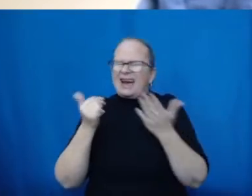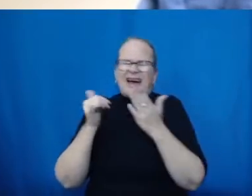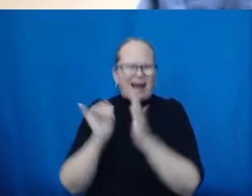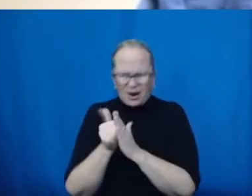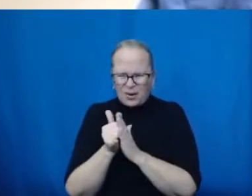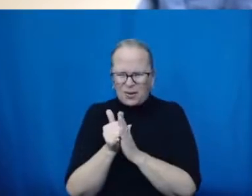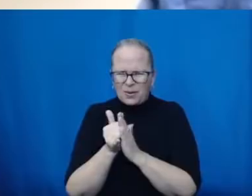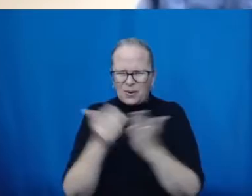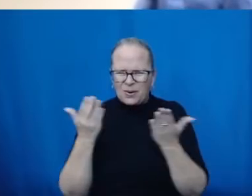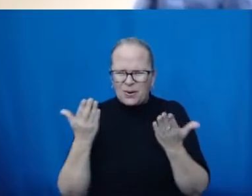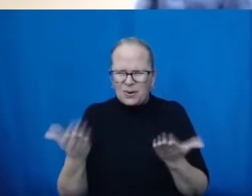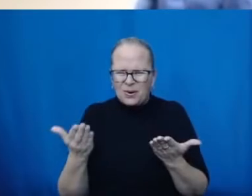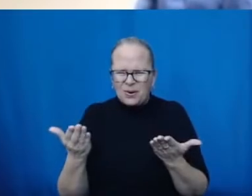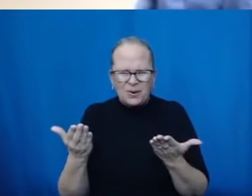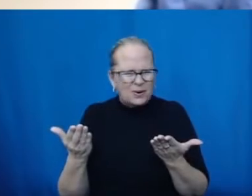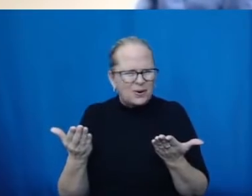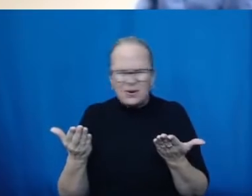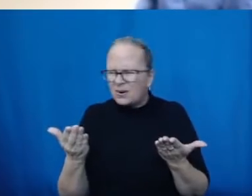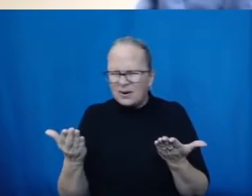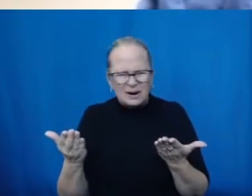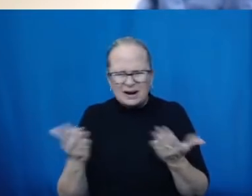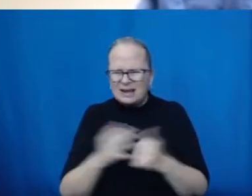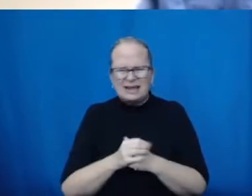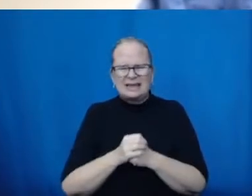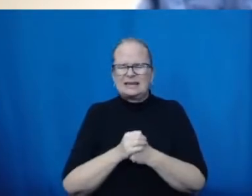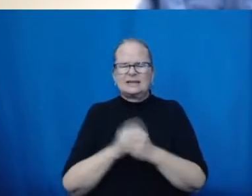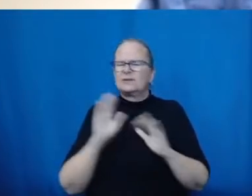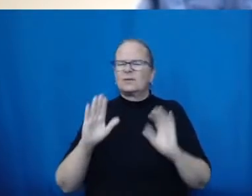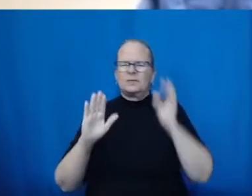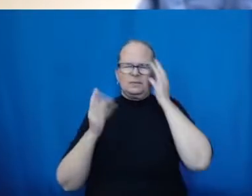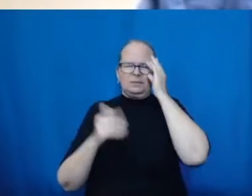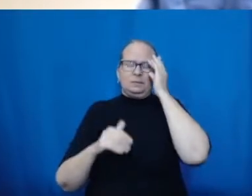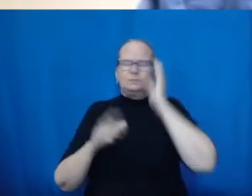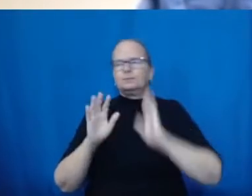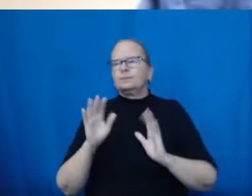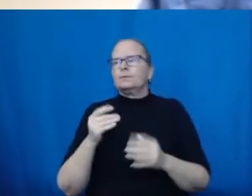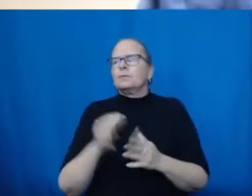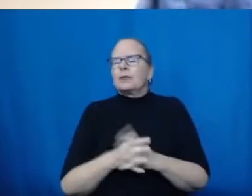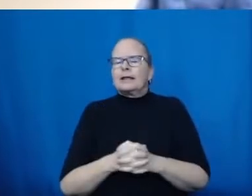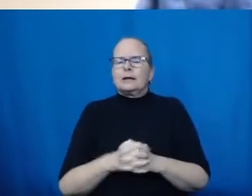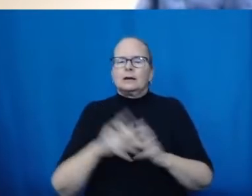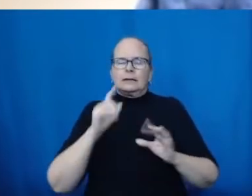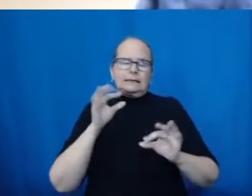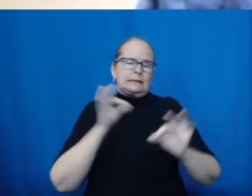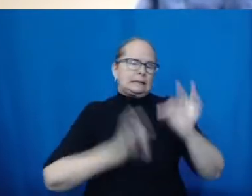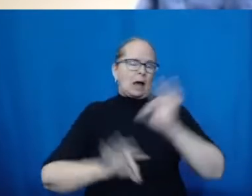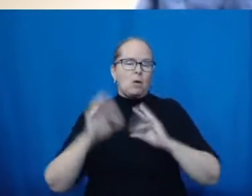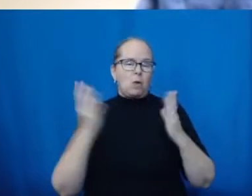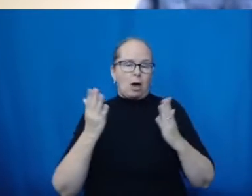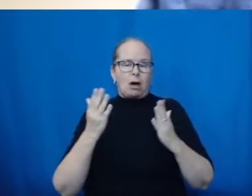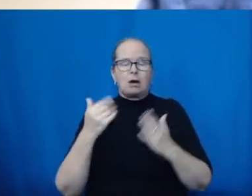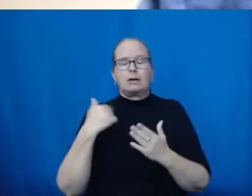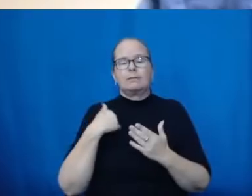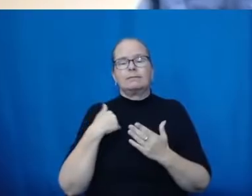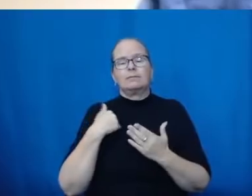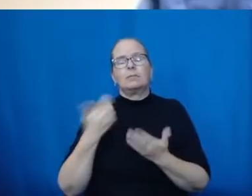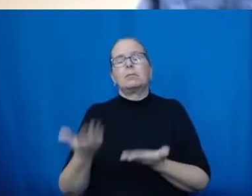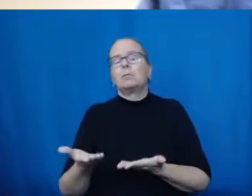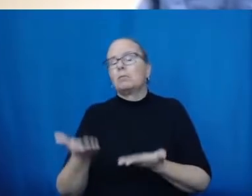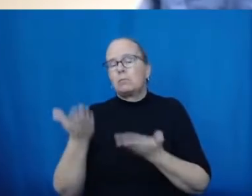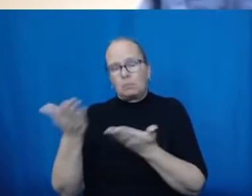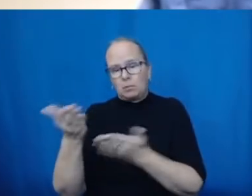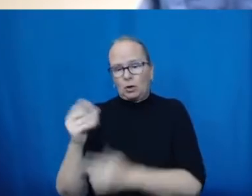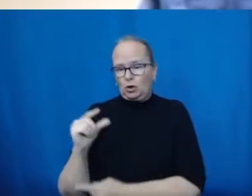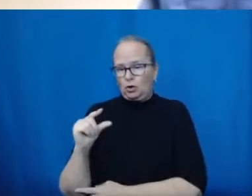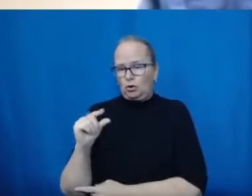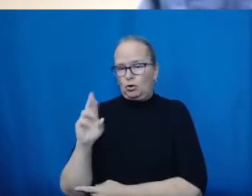we're proposing to increase the size of our graveyards instead of taking the guns away from the people that